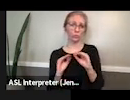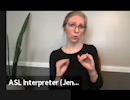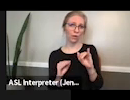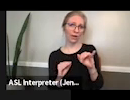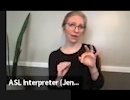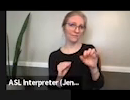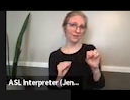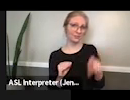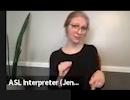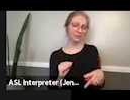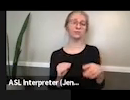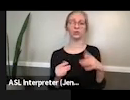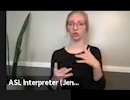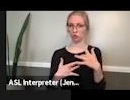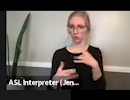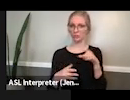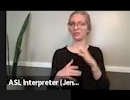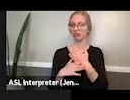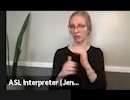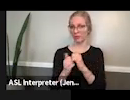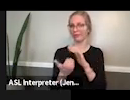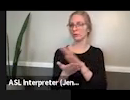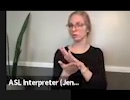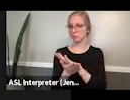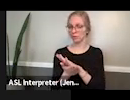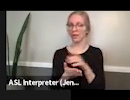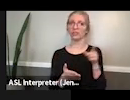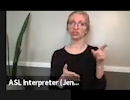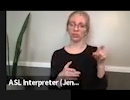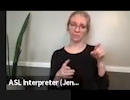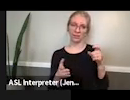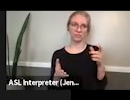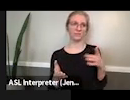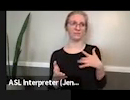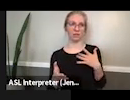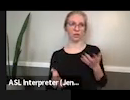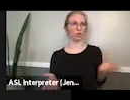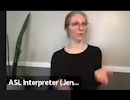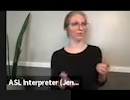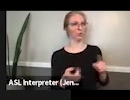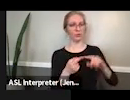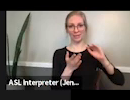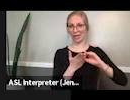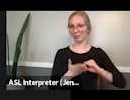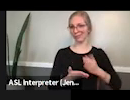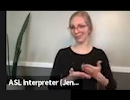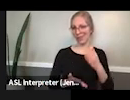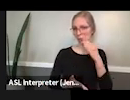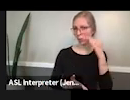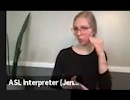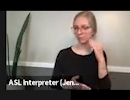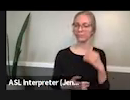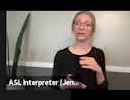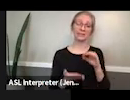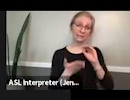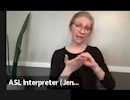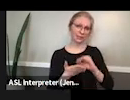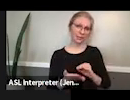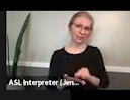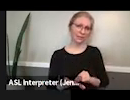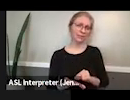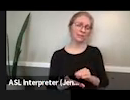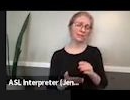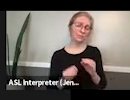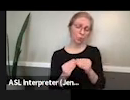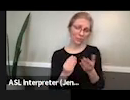Those concerns need to be shared with school, and she needs to be encouraged to document things at home. And documenting is so much